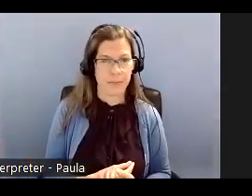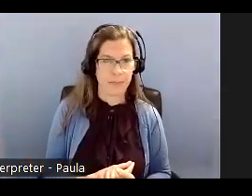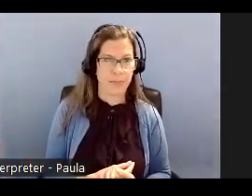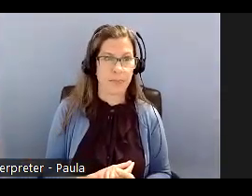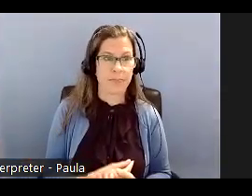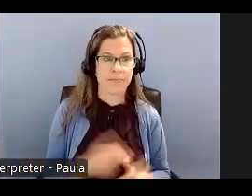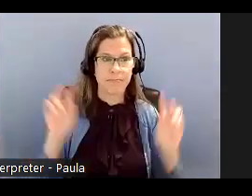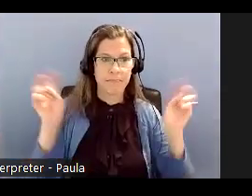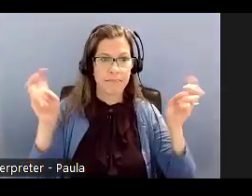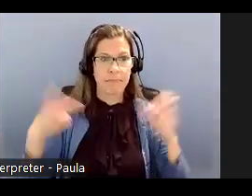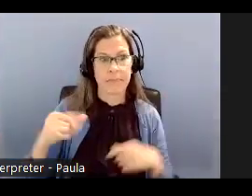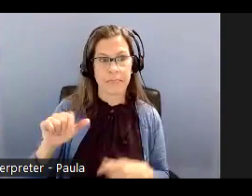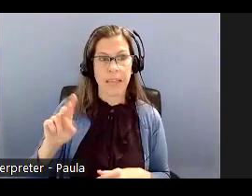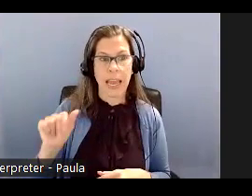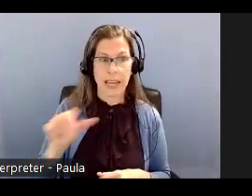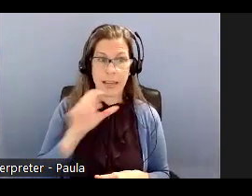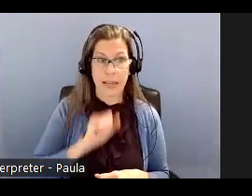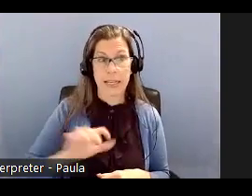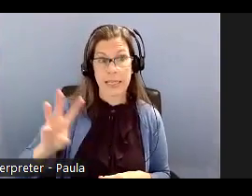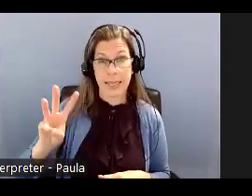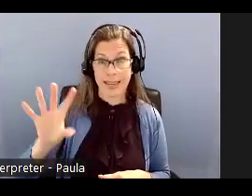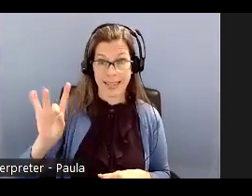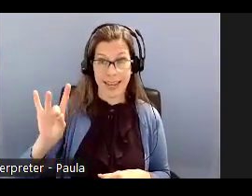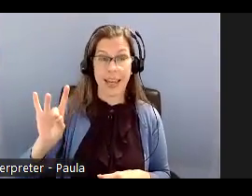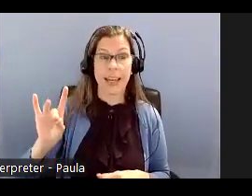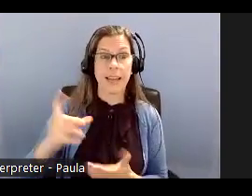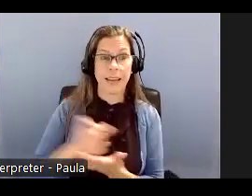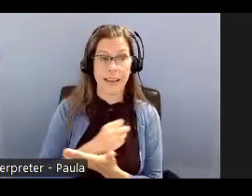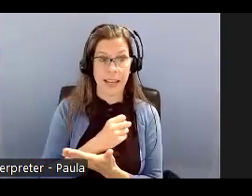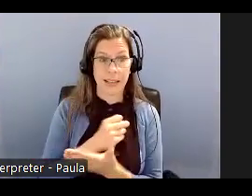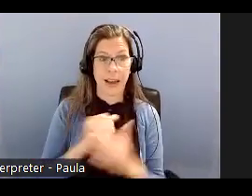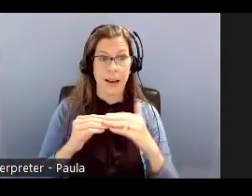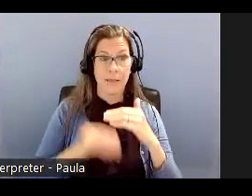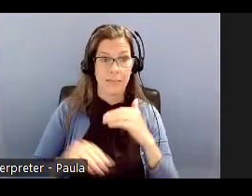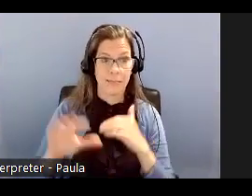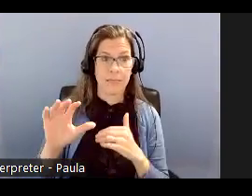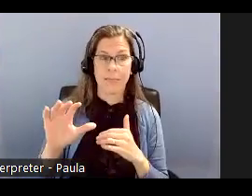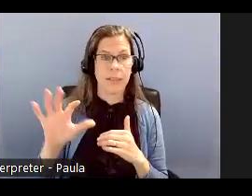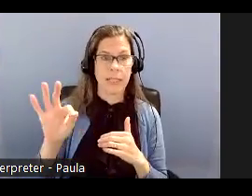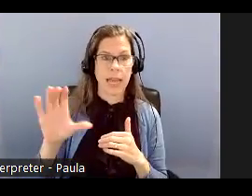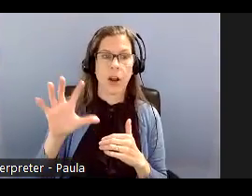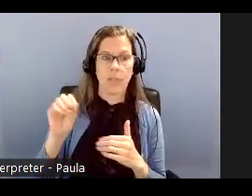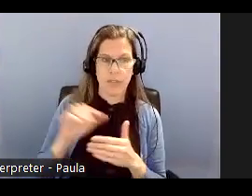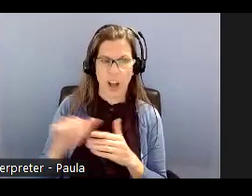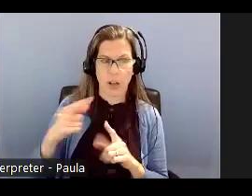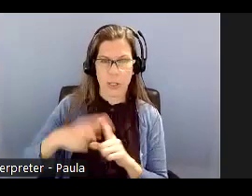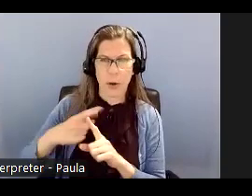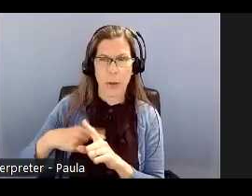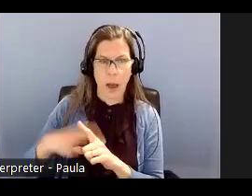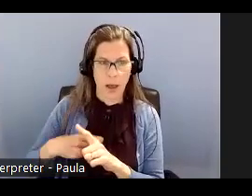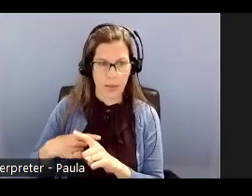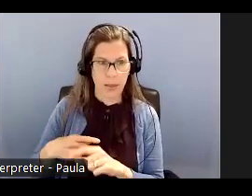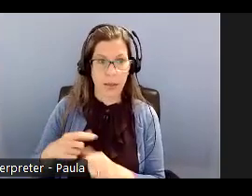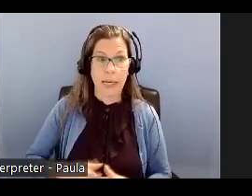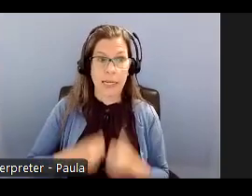Hannah, who's 68 years old, his income is $950 a month. She lives in